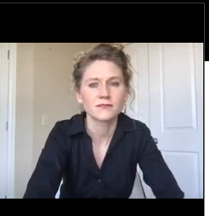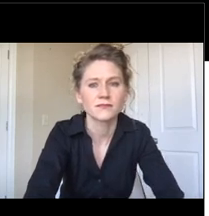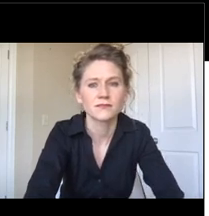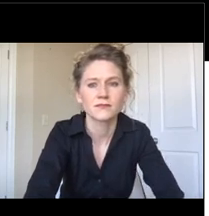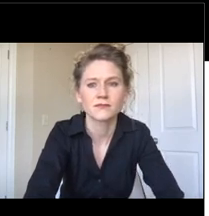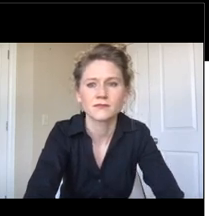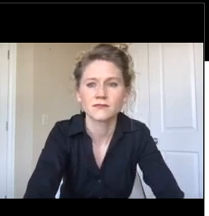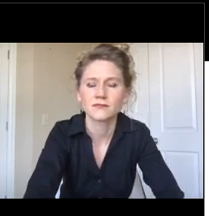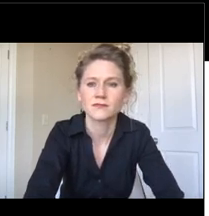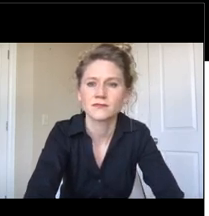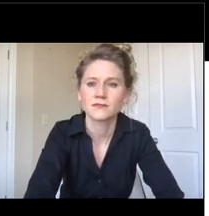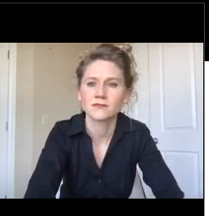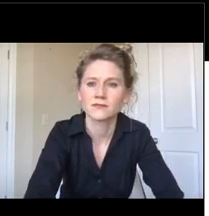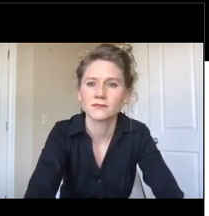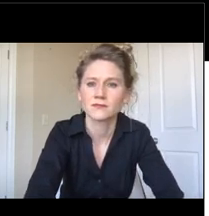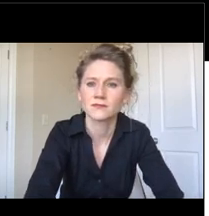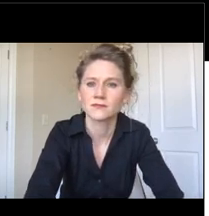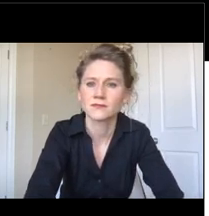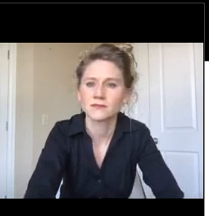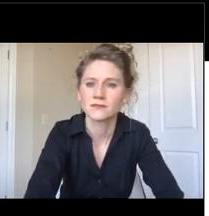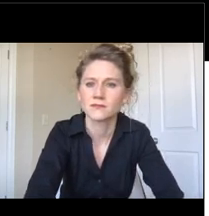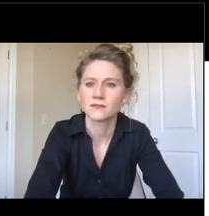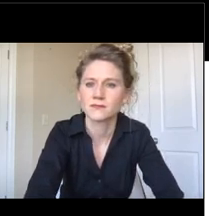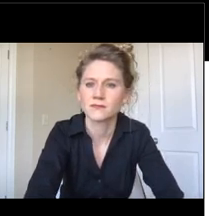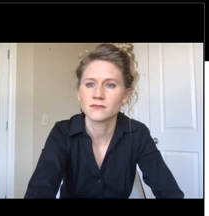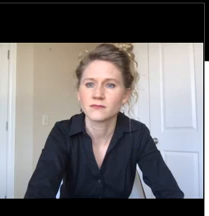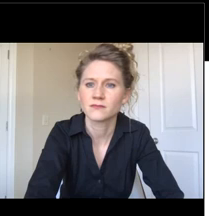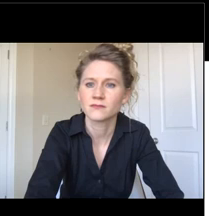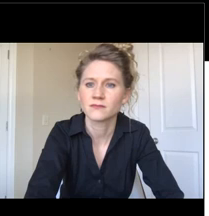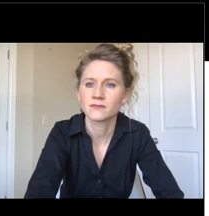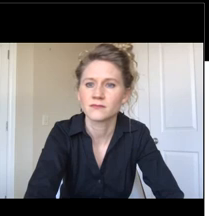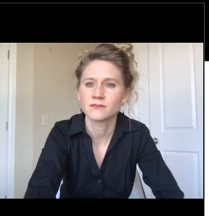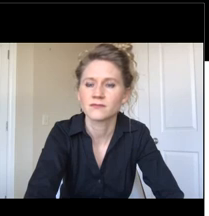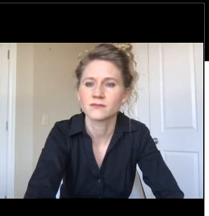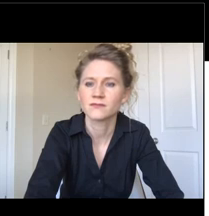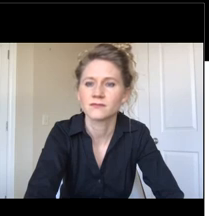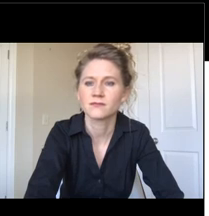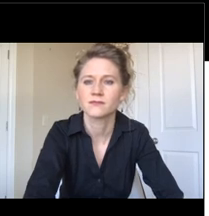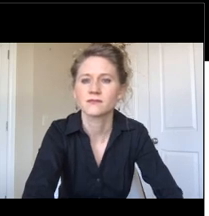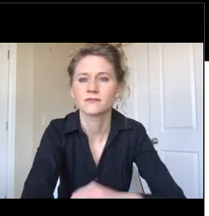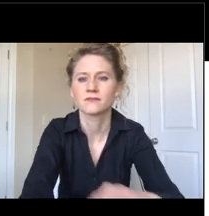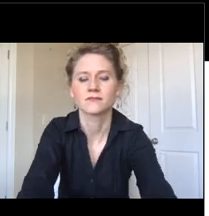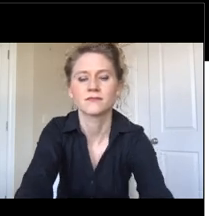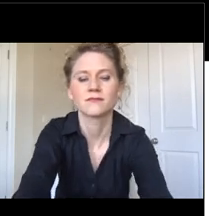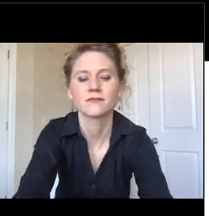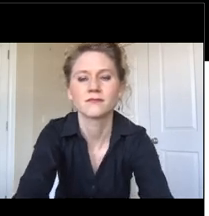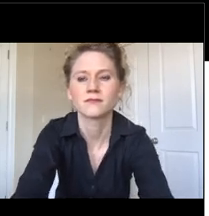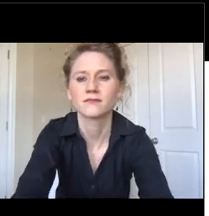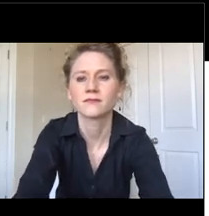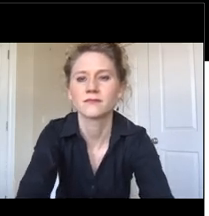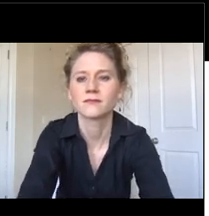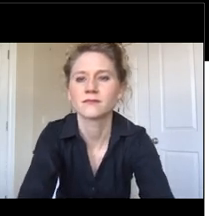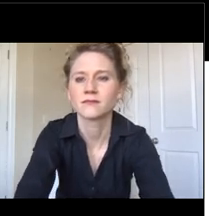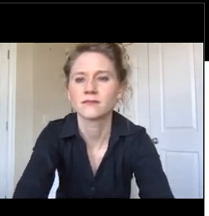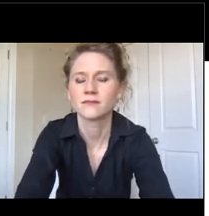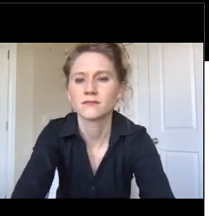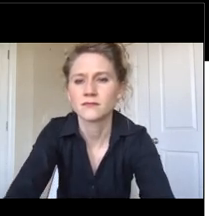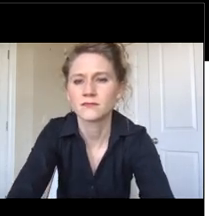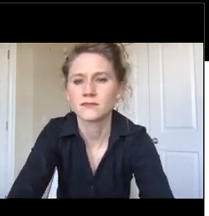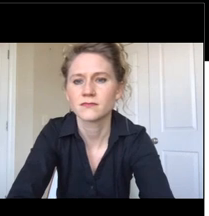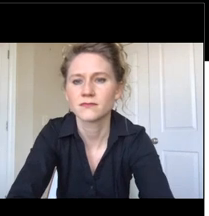we probably couldn't meet that, but we were gonna try to come close and keep that expectation there because you gotta keep the expectation there a little bit so we have something to shoot for and if we need